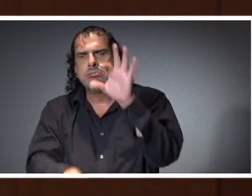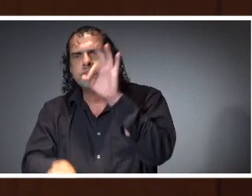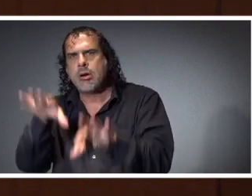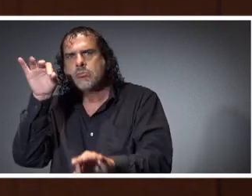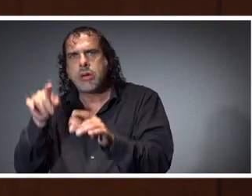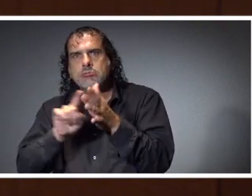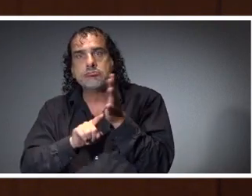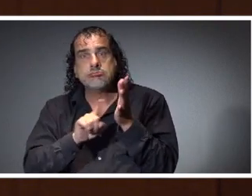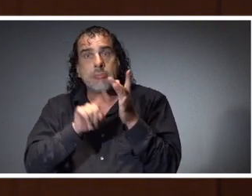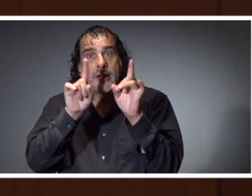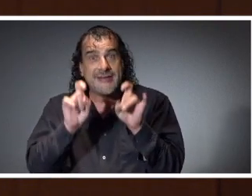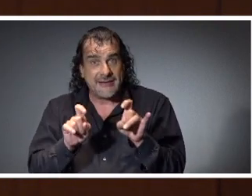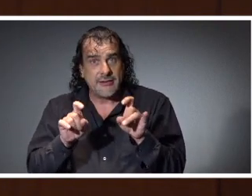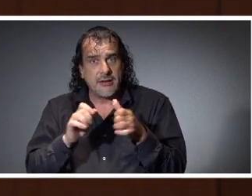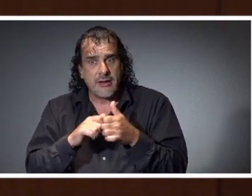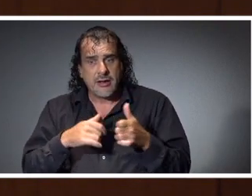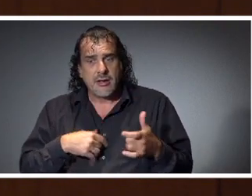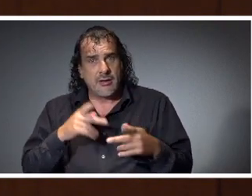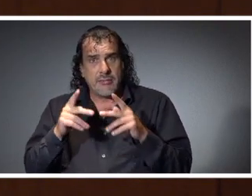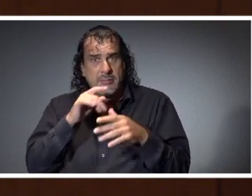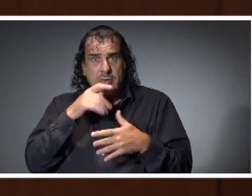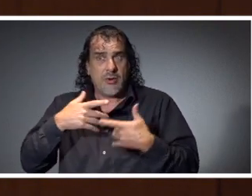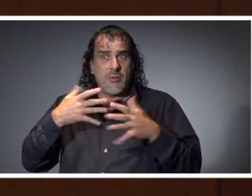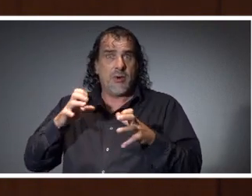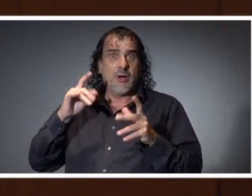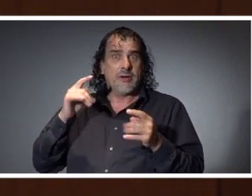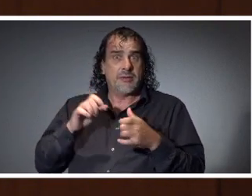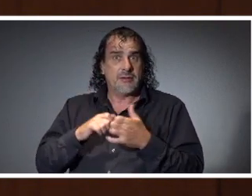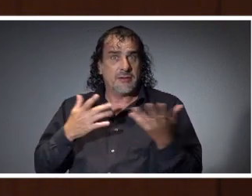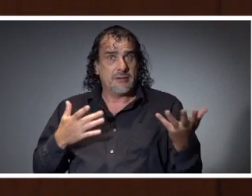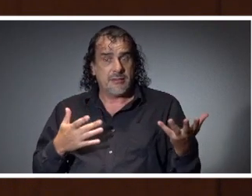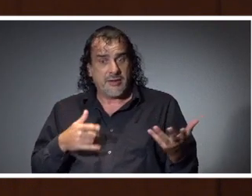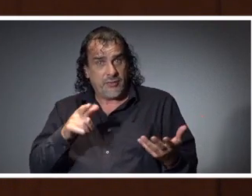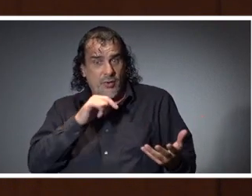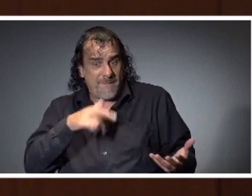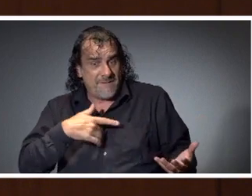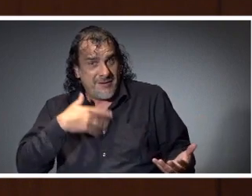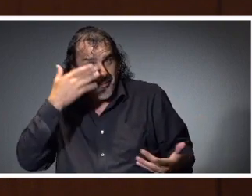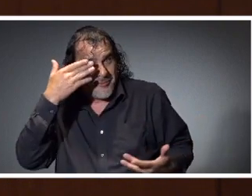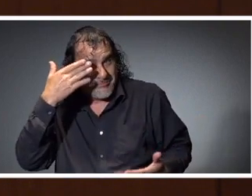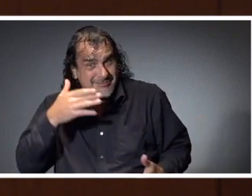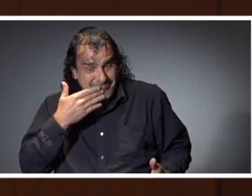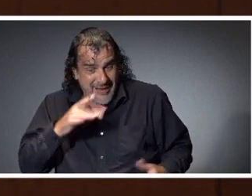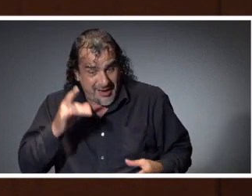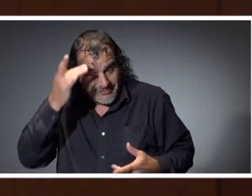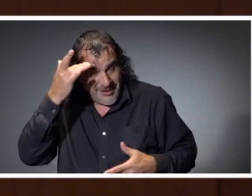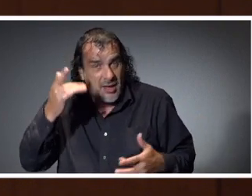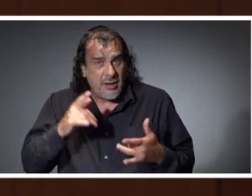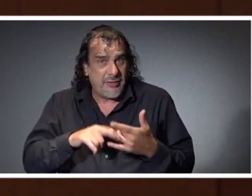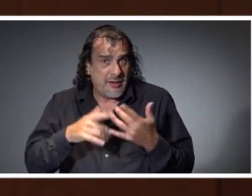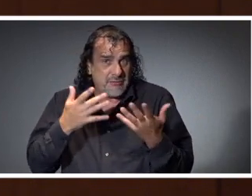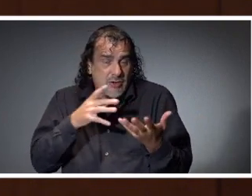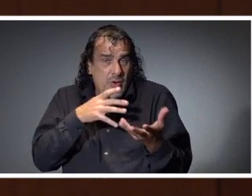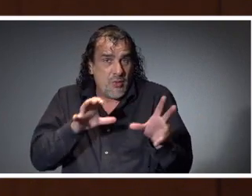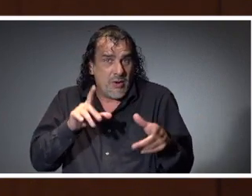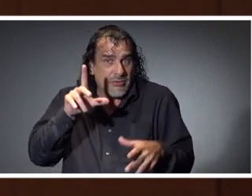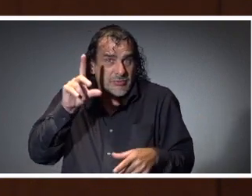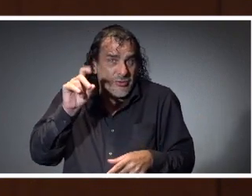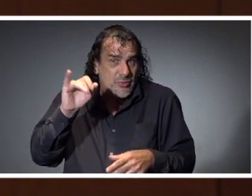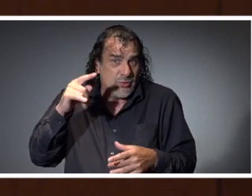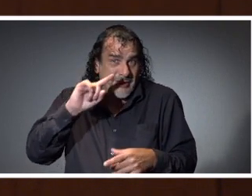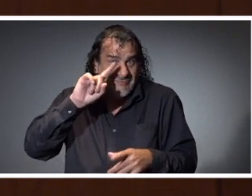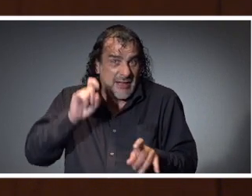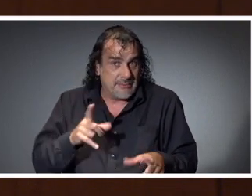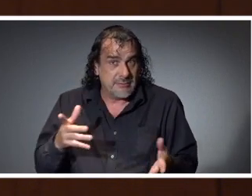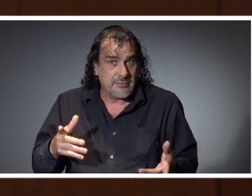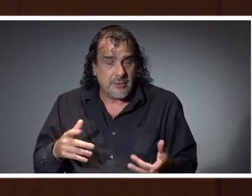want to get tested. They don't like it. So unless you're feeling bad, a lot of people don't want to do it. Although tomorrow, I will say, when we're going to be at the